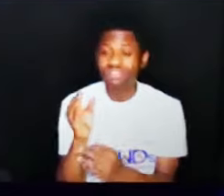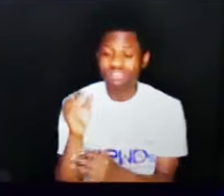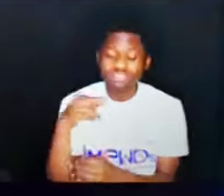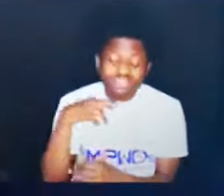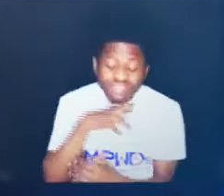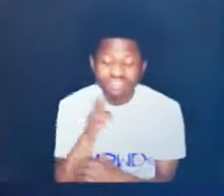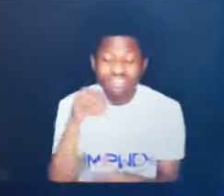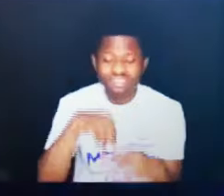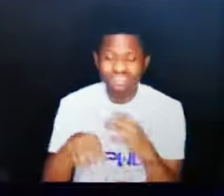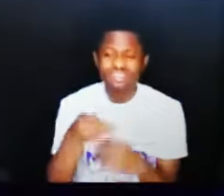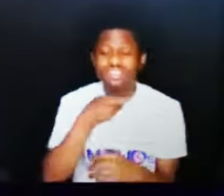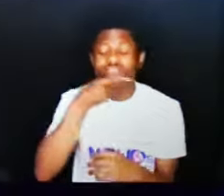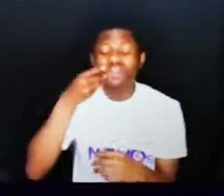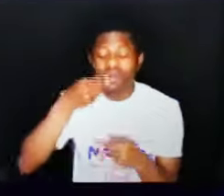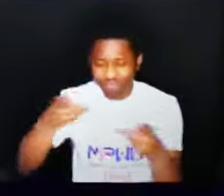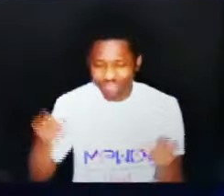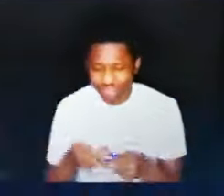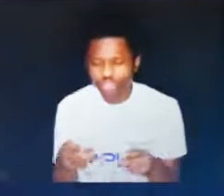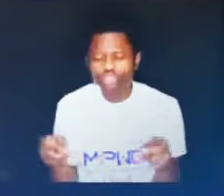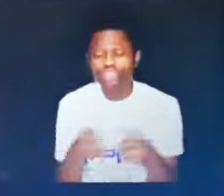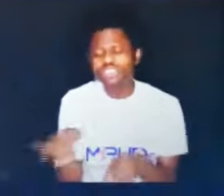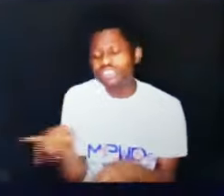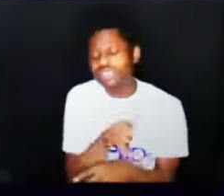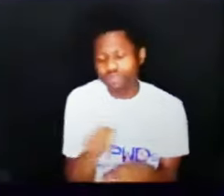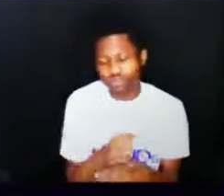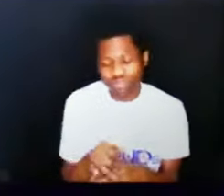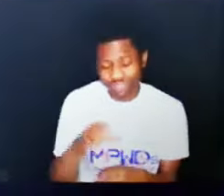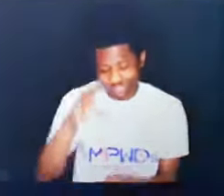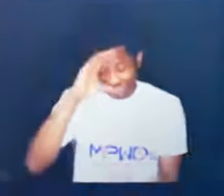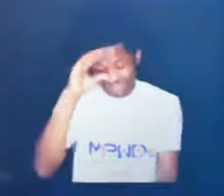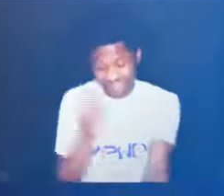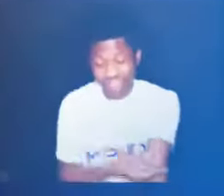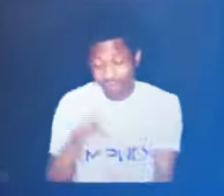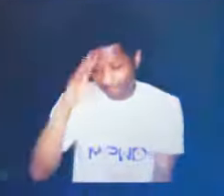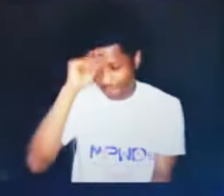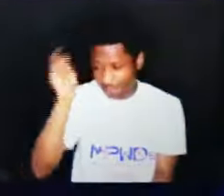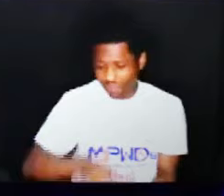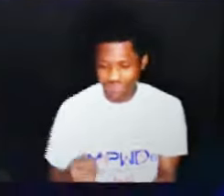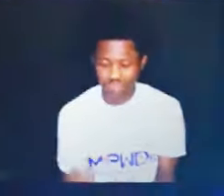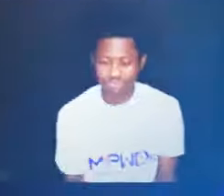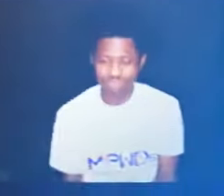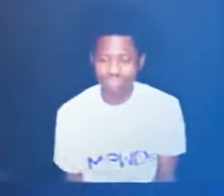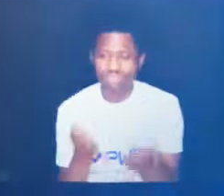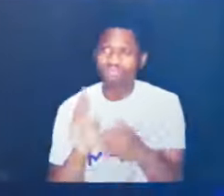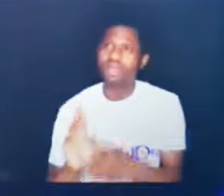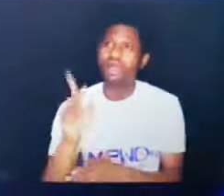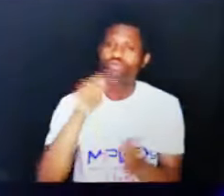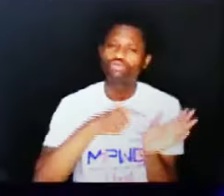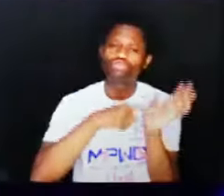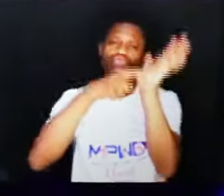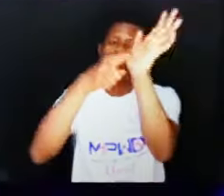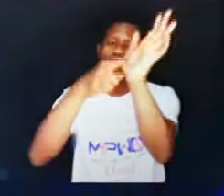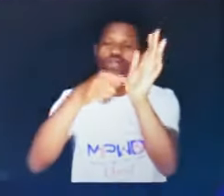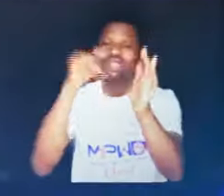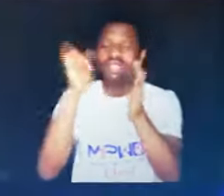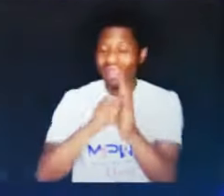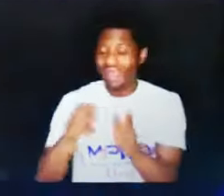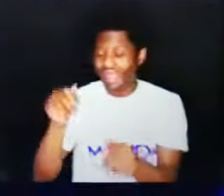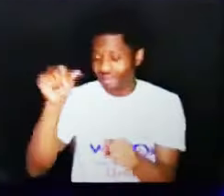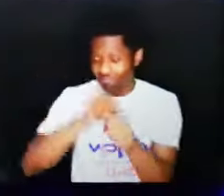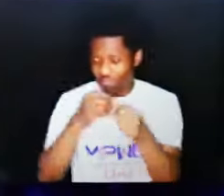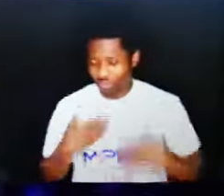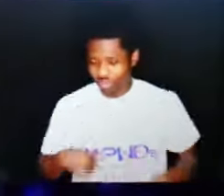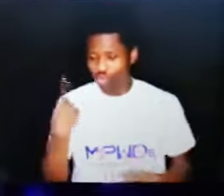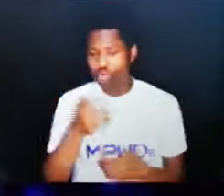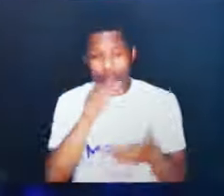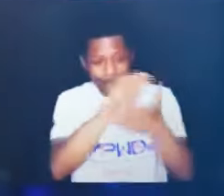the Son of Man must be lifted up, that everyone who believes may have eternal life in him.